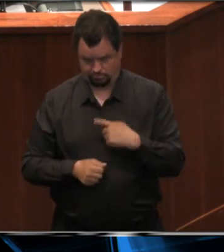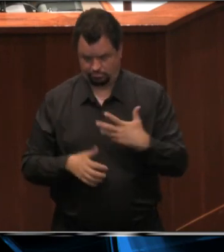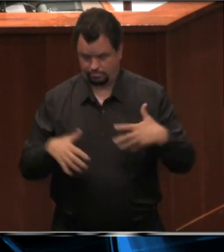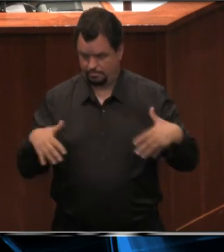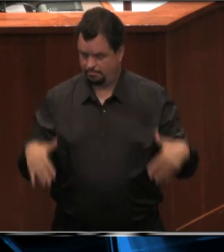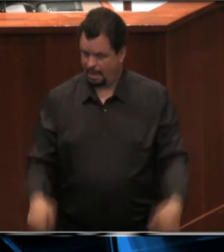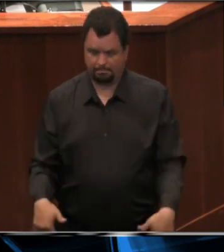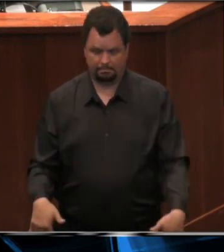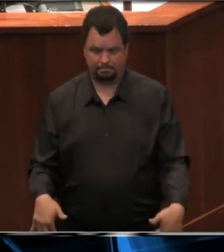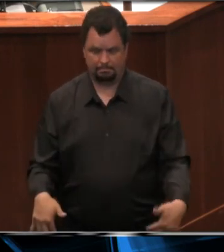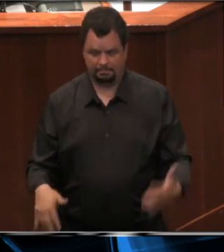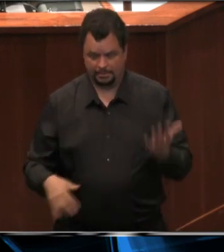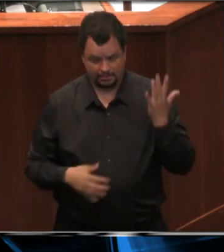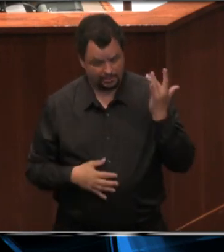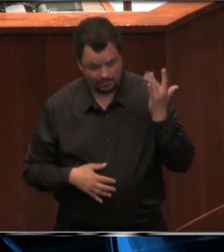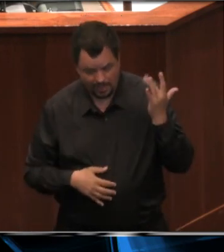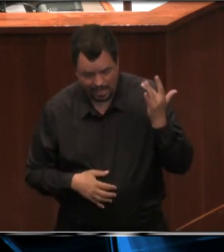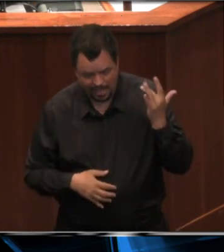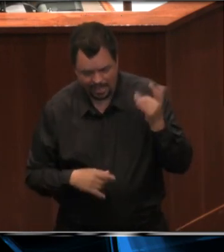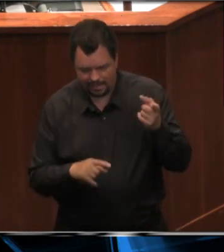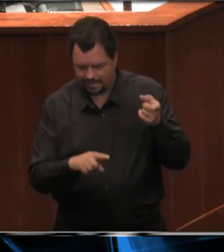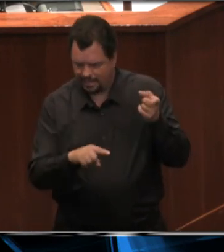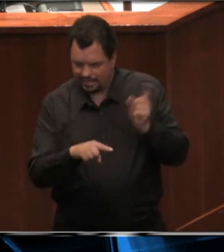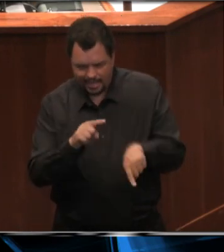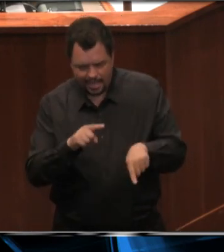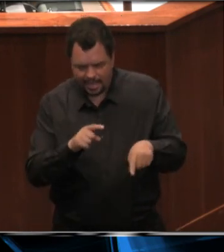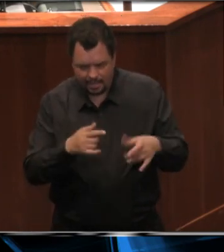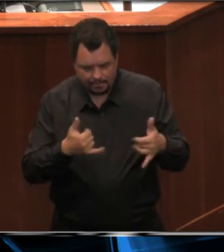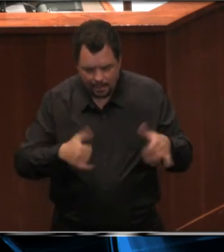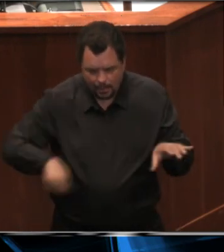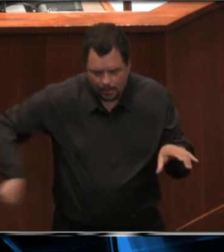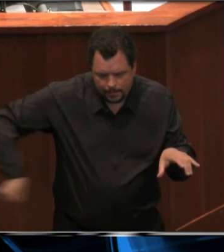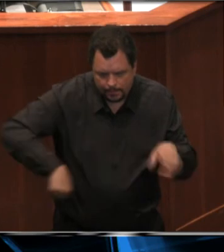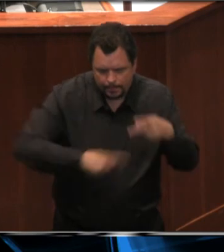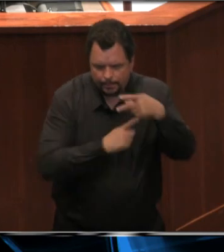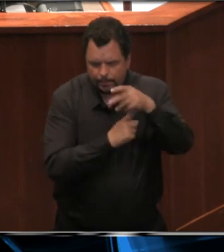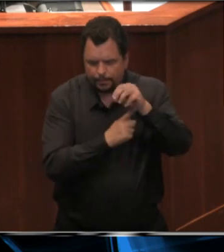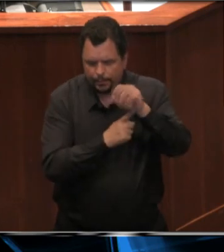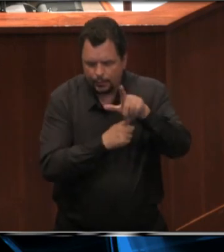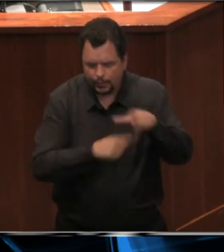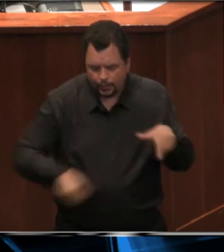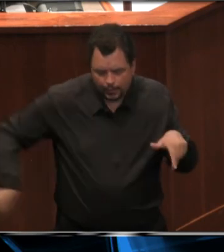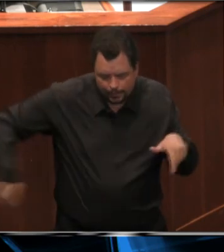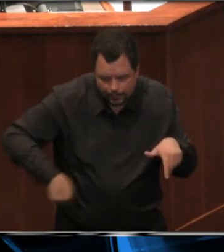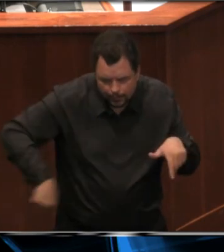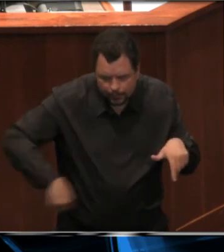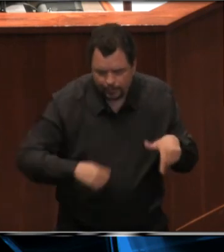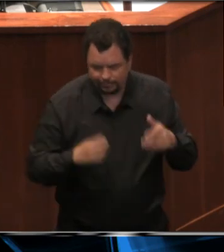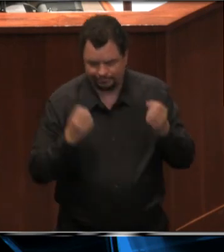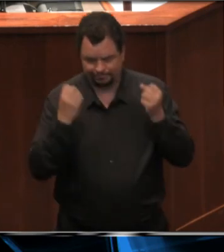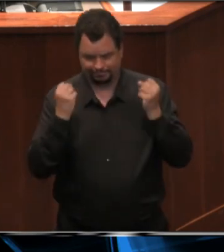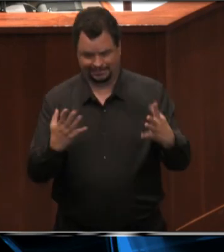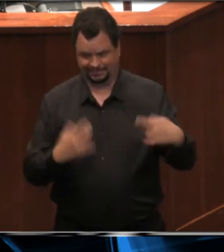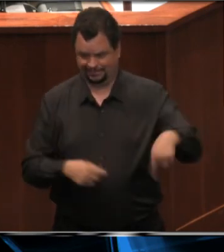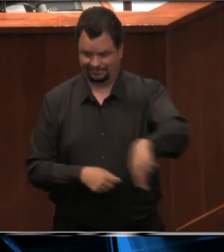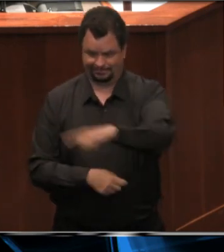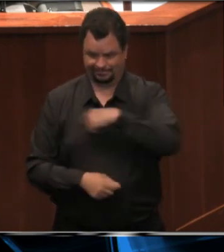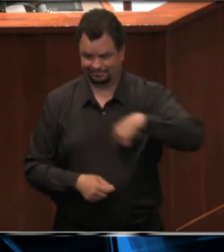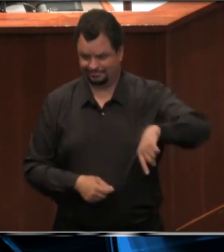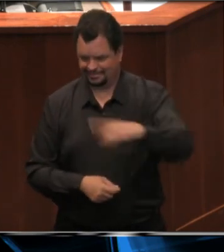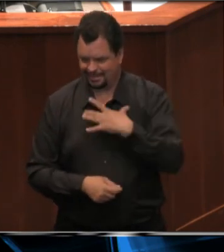tables. And all of our venues are either bars or taverns or restaurants or pool halls.